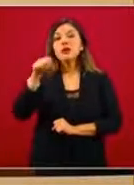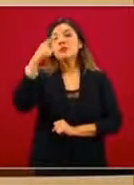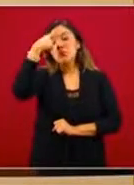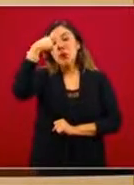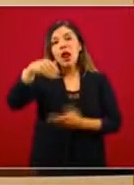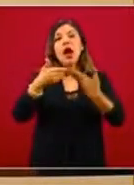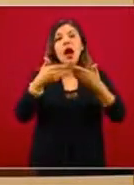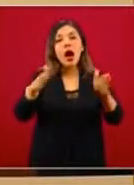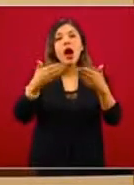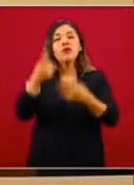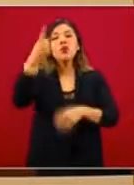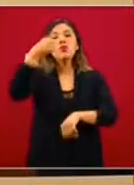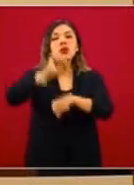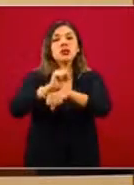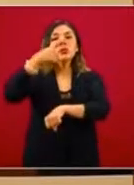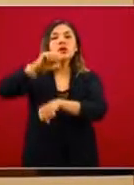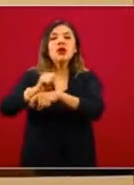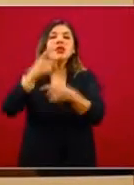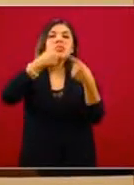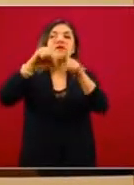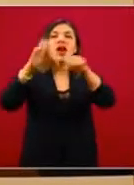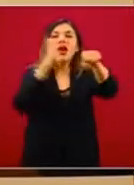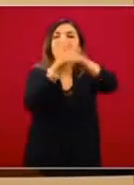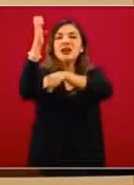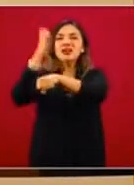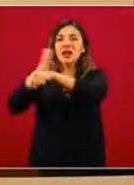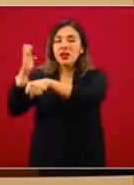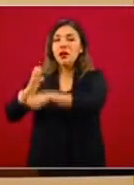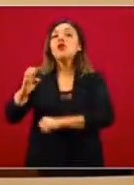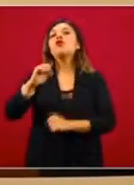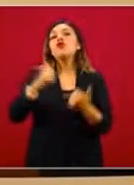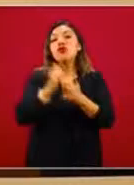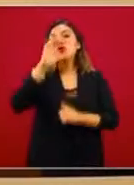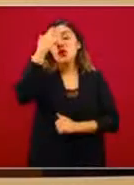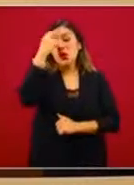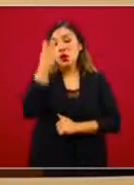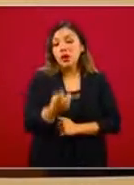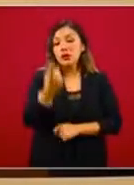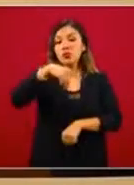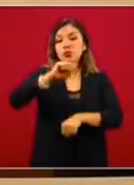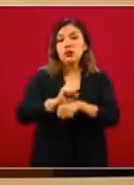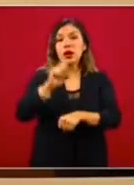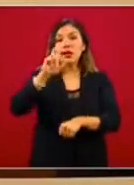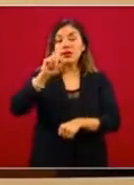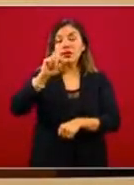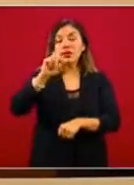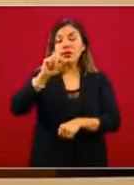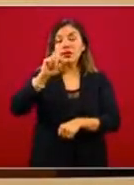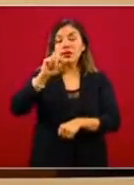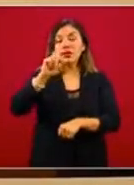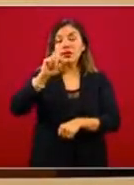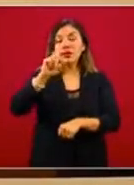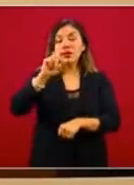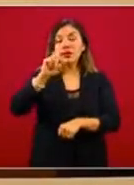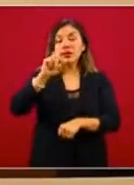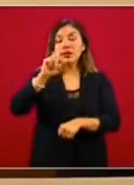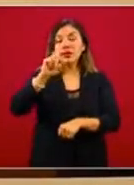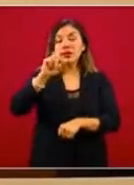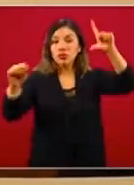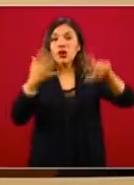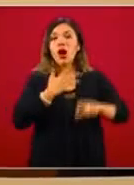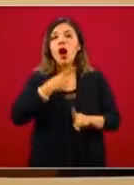traffic stoplight is on each week so that each state knows how they're going to be behaving. For this